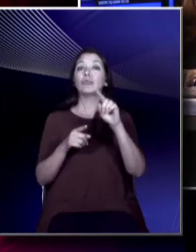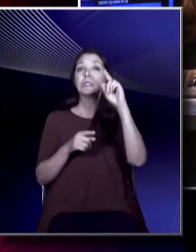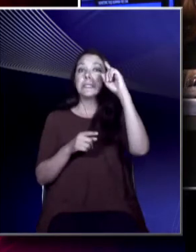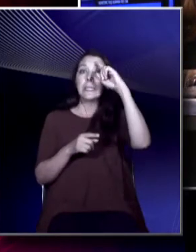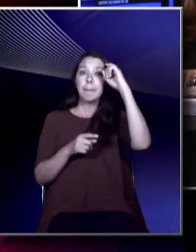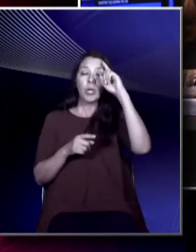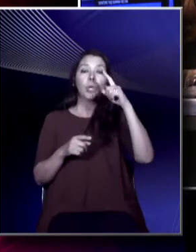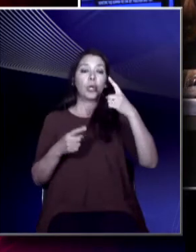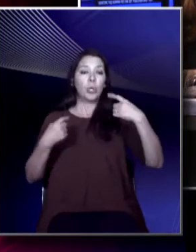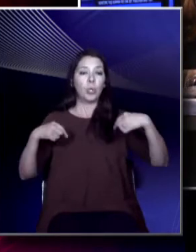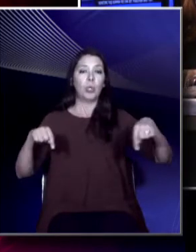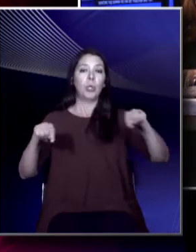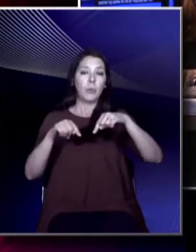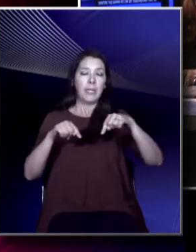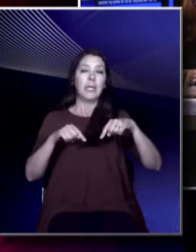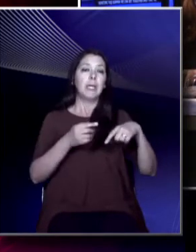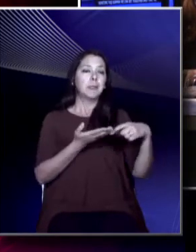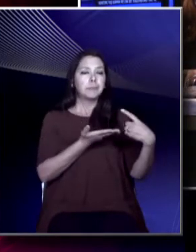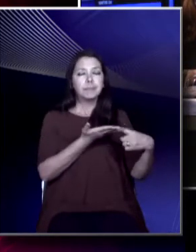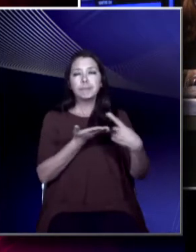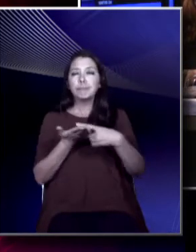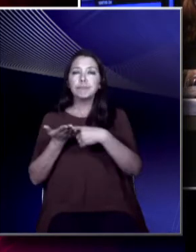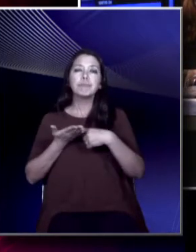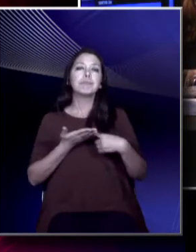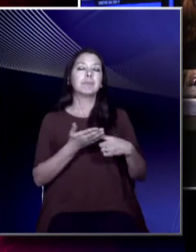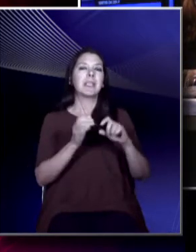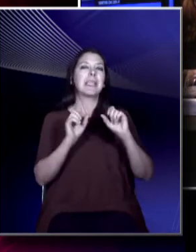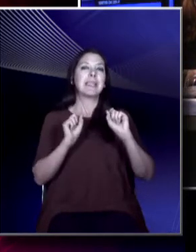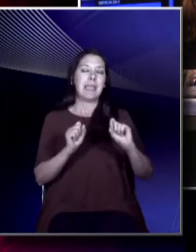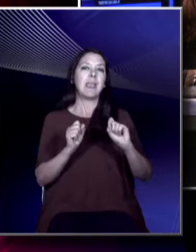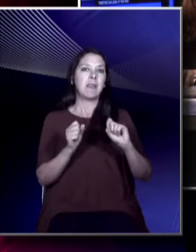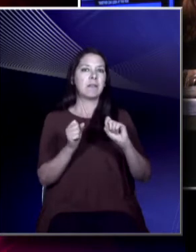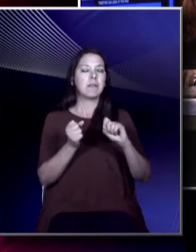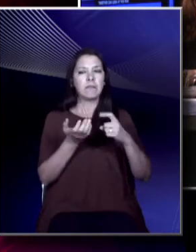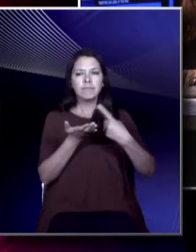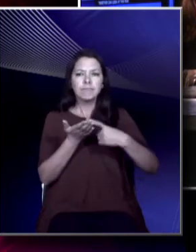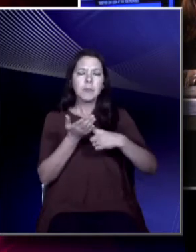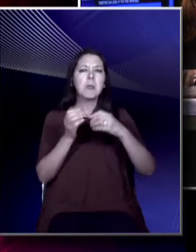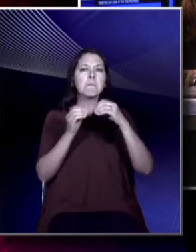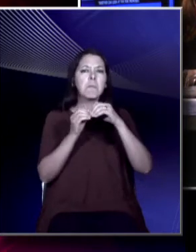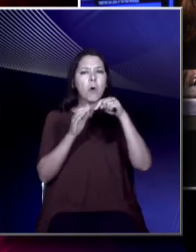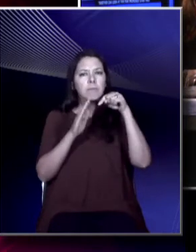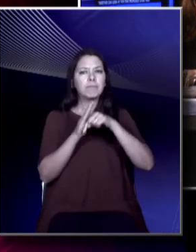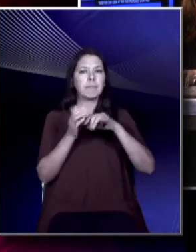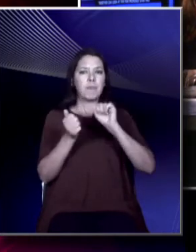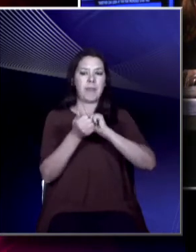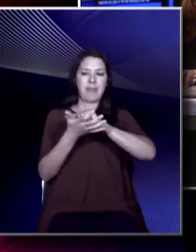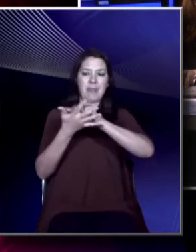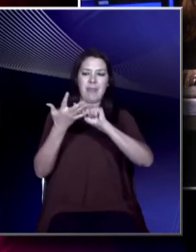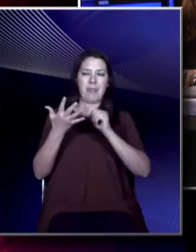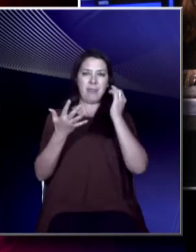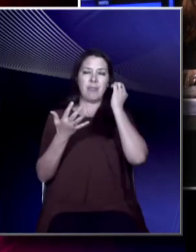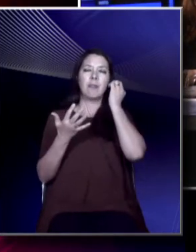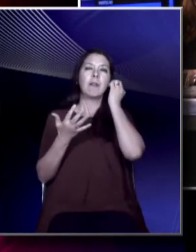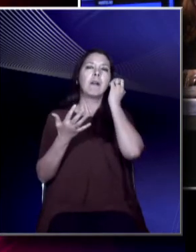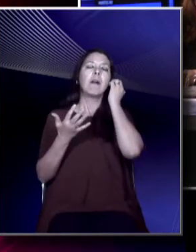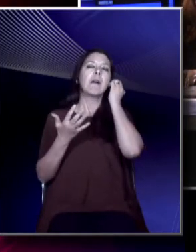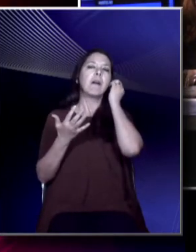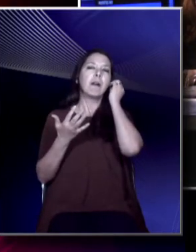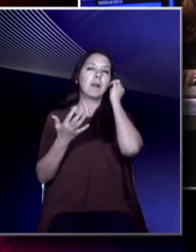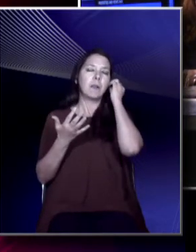we together can look at the 5 proposed strategic priorities and start putting